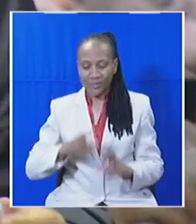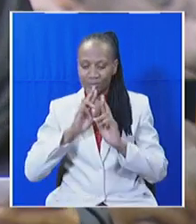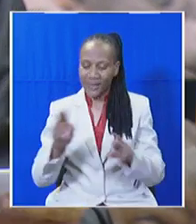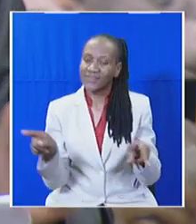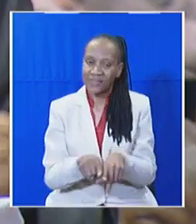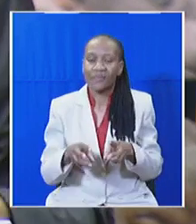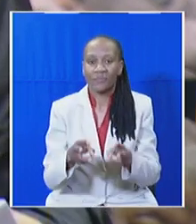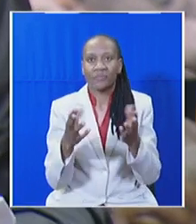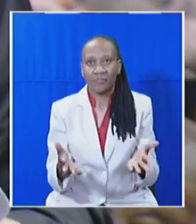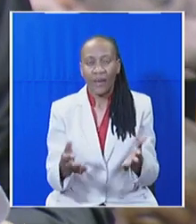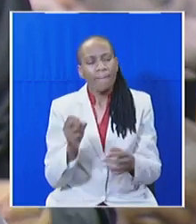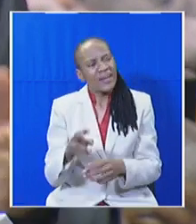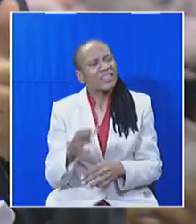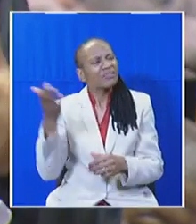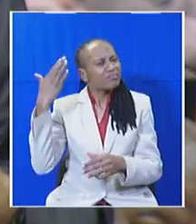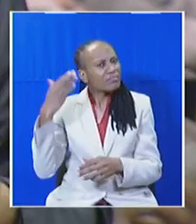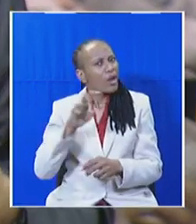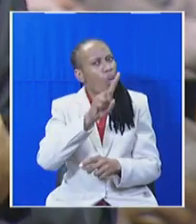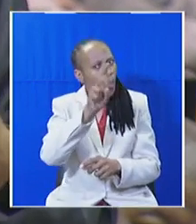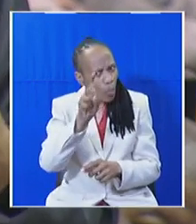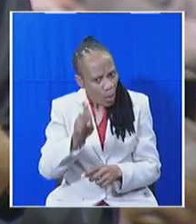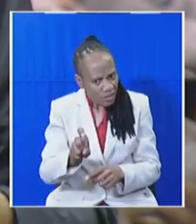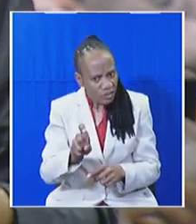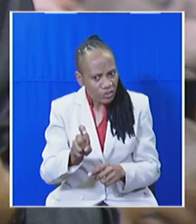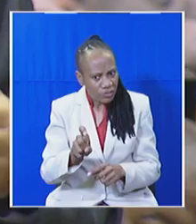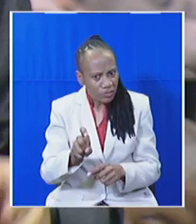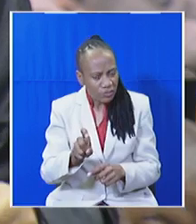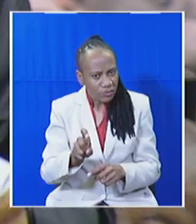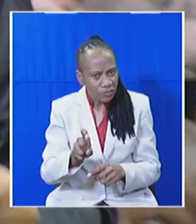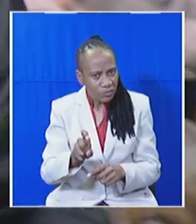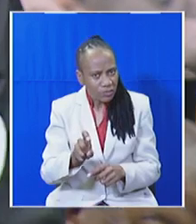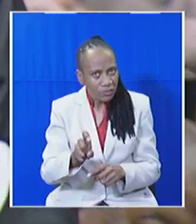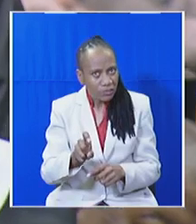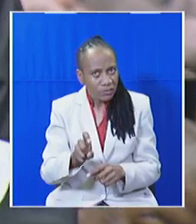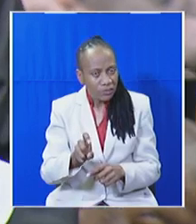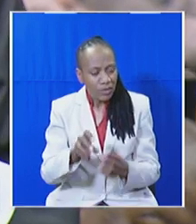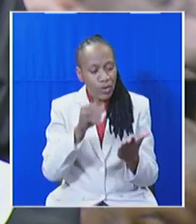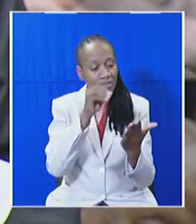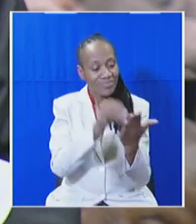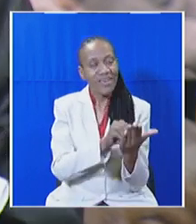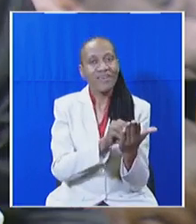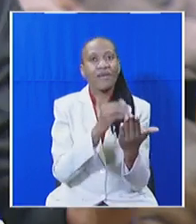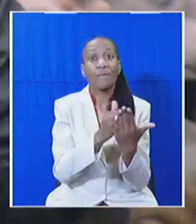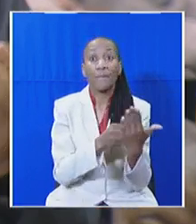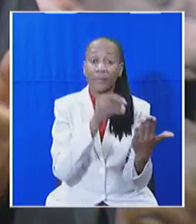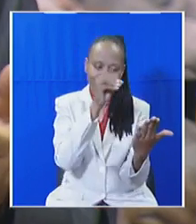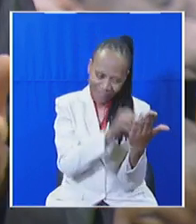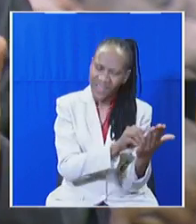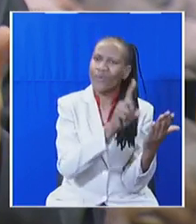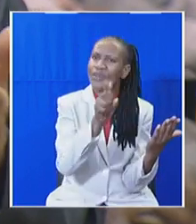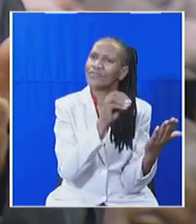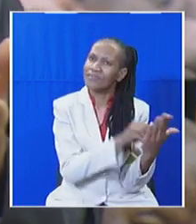is this. When the question was asked, it was allowed by the Questions Office to be put on the order paper for today. And I think